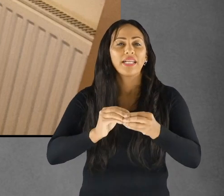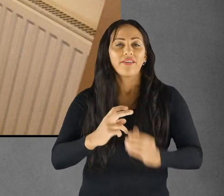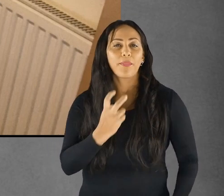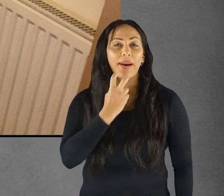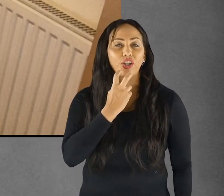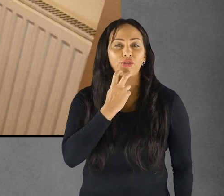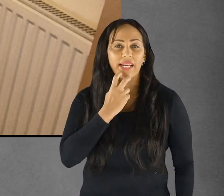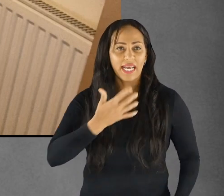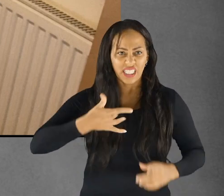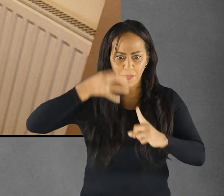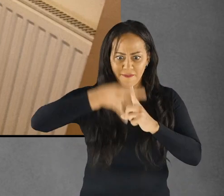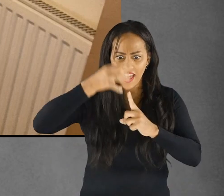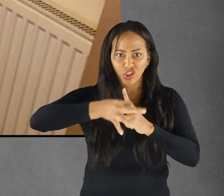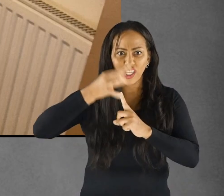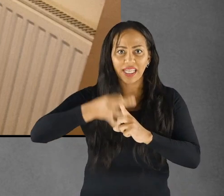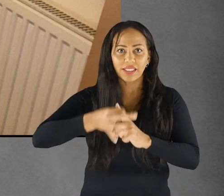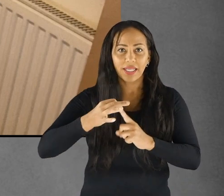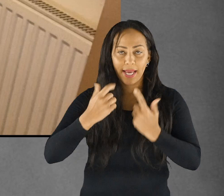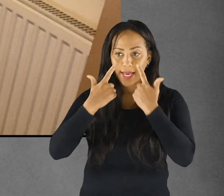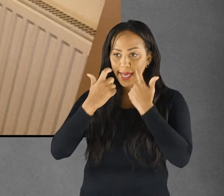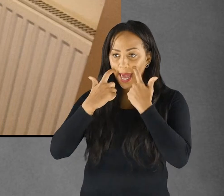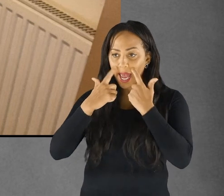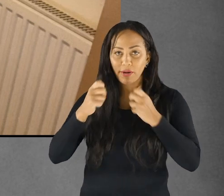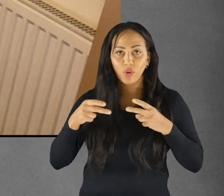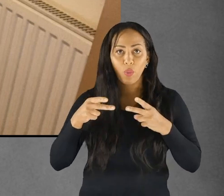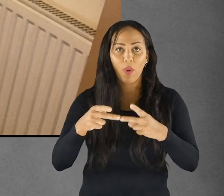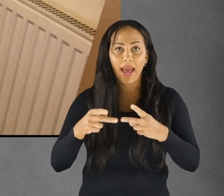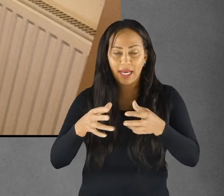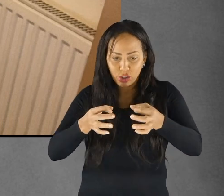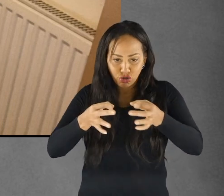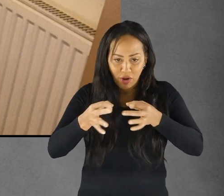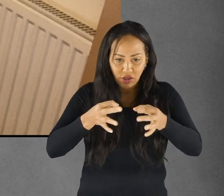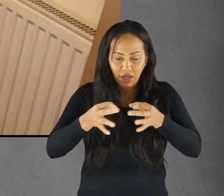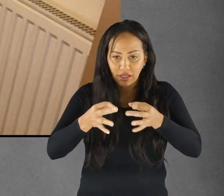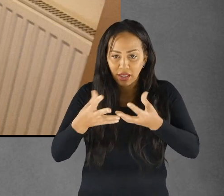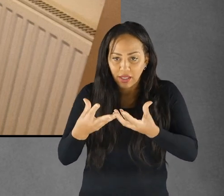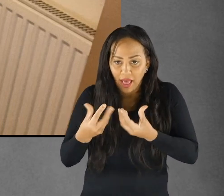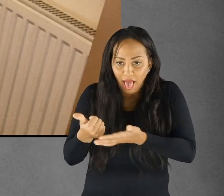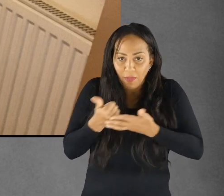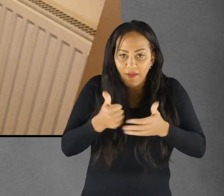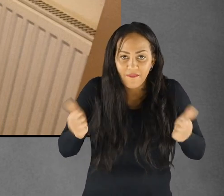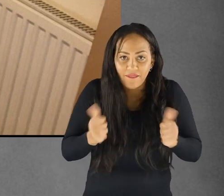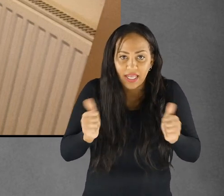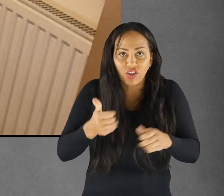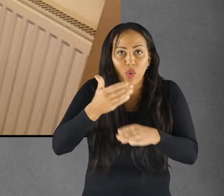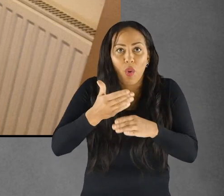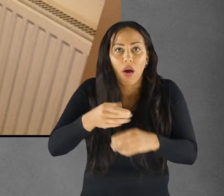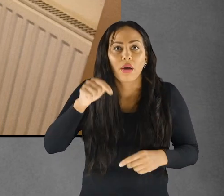battery as a perfectionist and how care becomes a strategy that translates into the finished work.